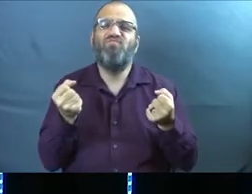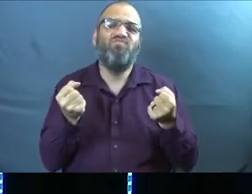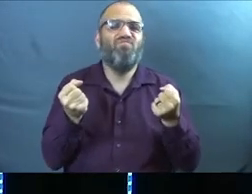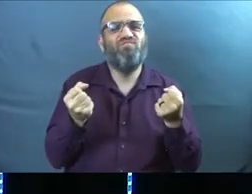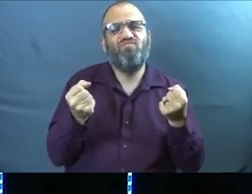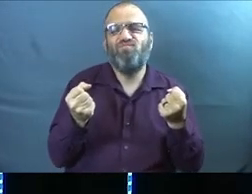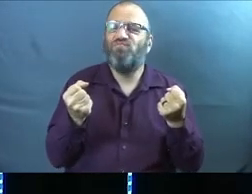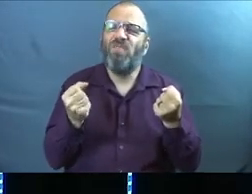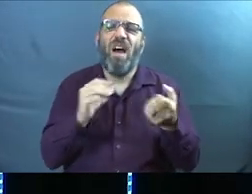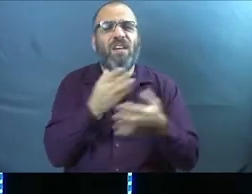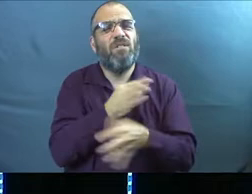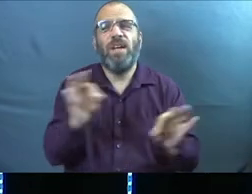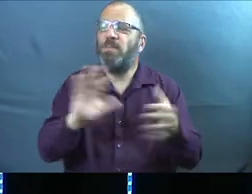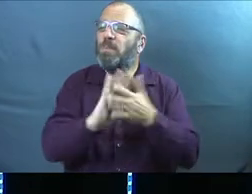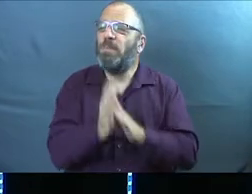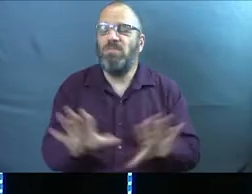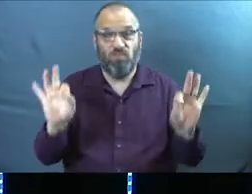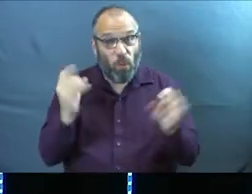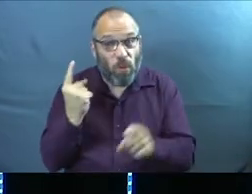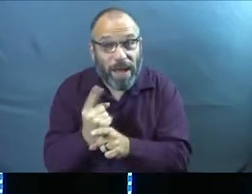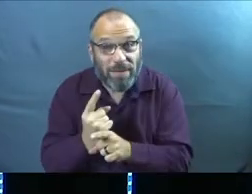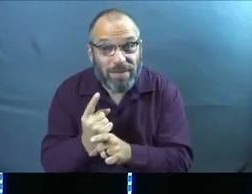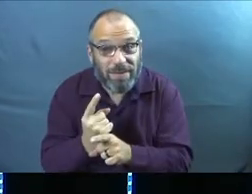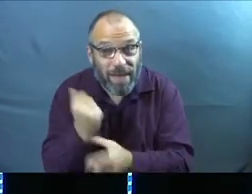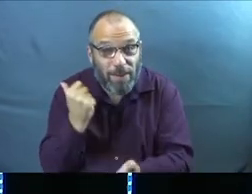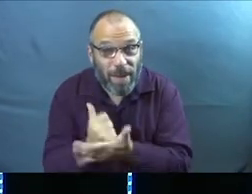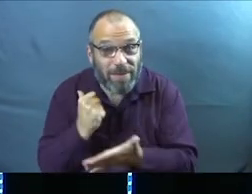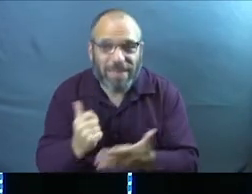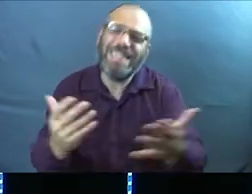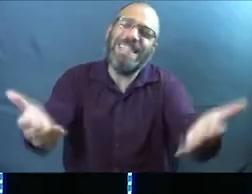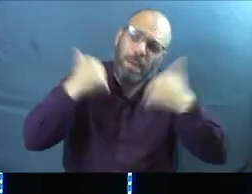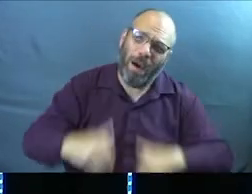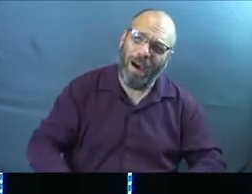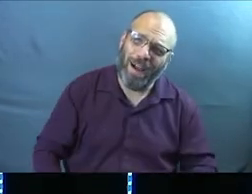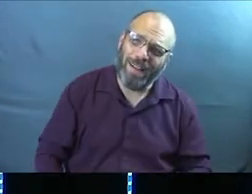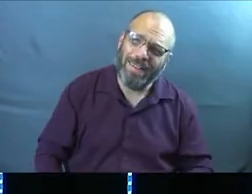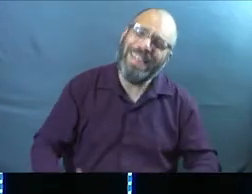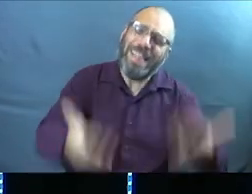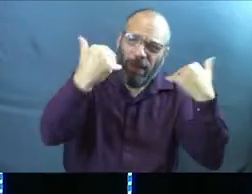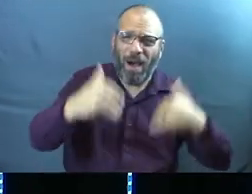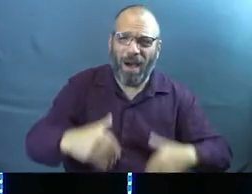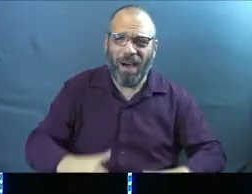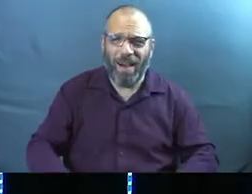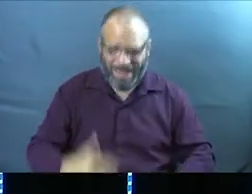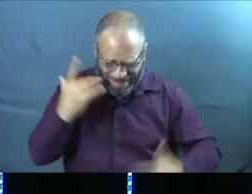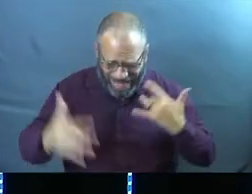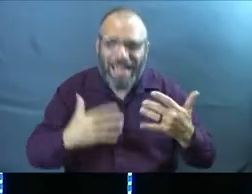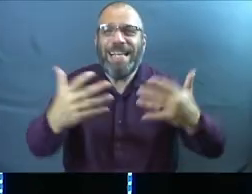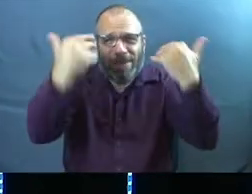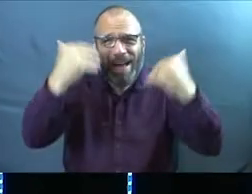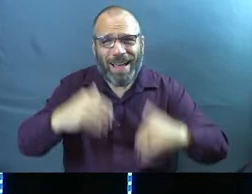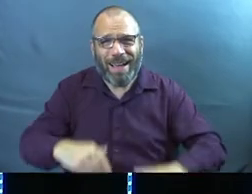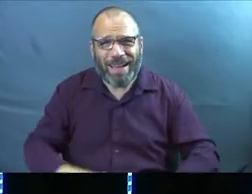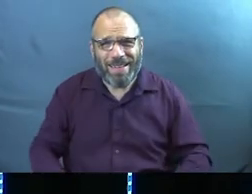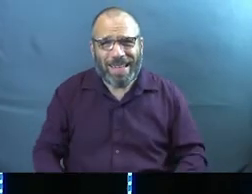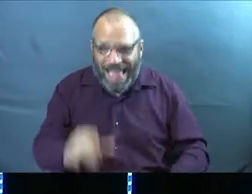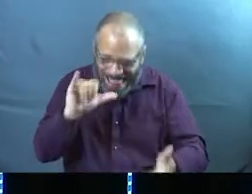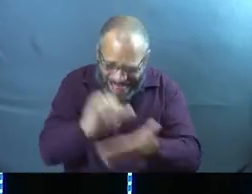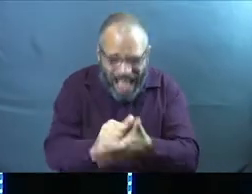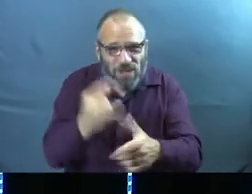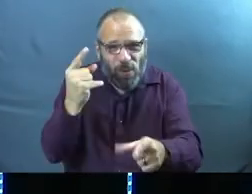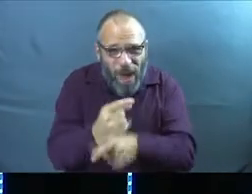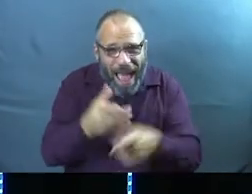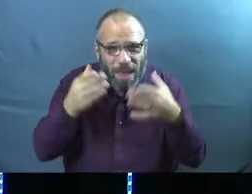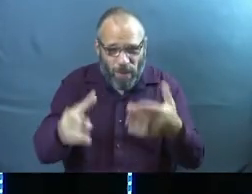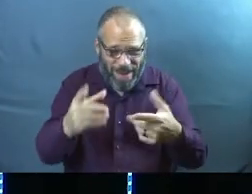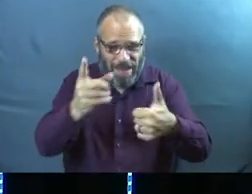to walk in total freedom and peace. Amen? Come on, second service. Amen. This is exciting stuff. So that's the way it's supposed to